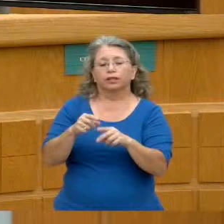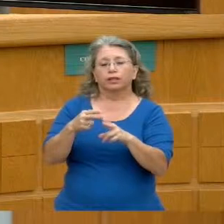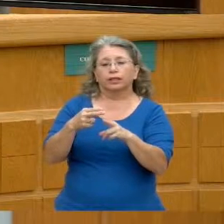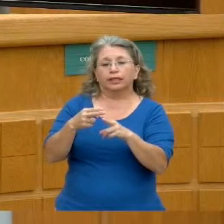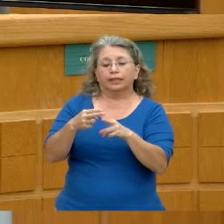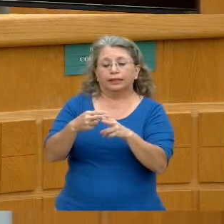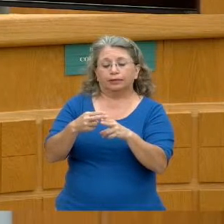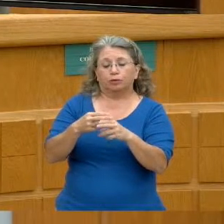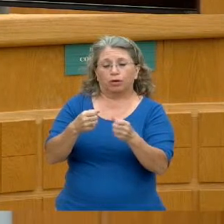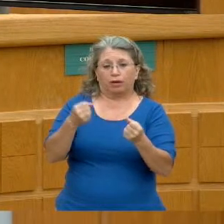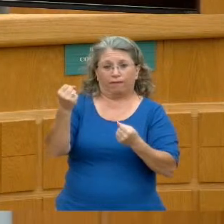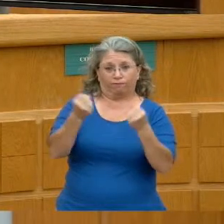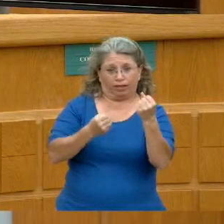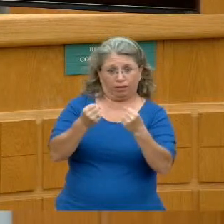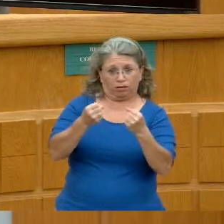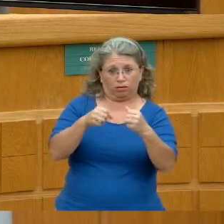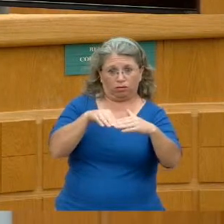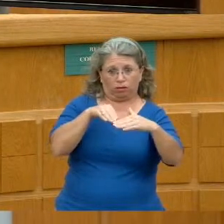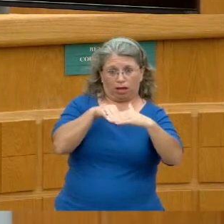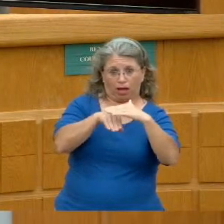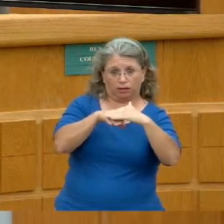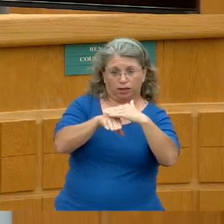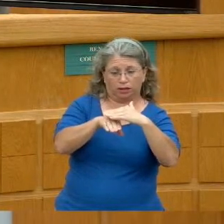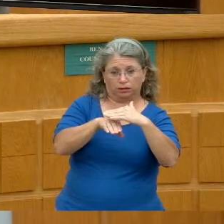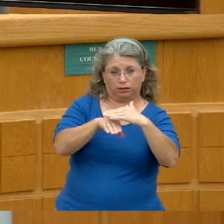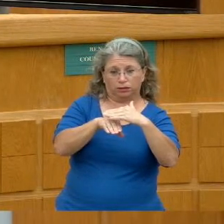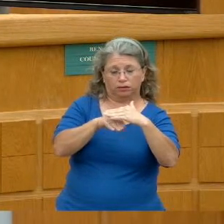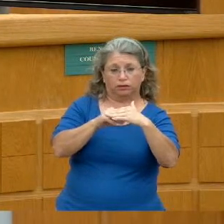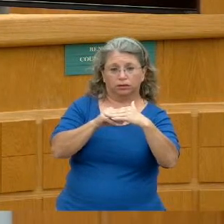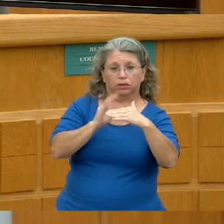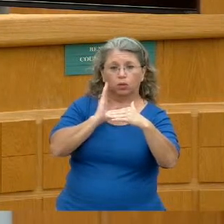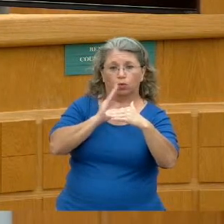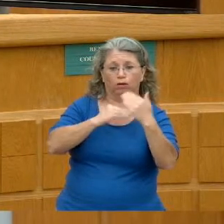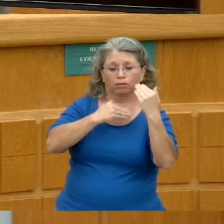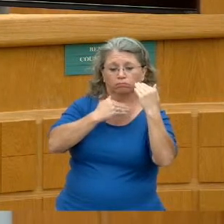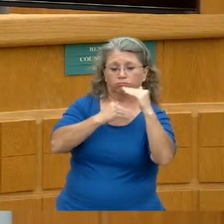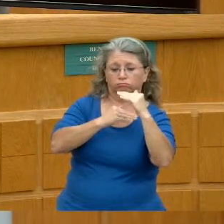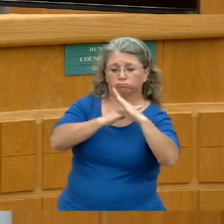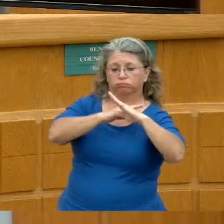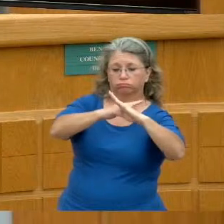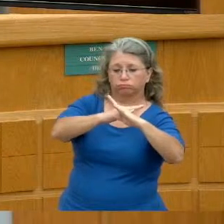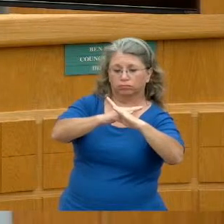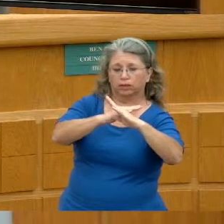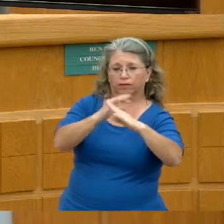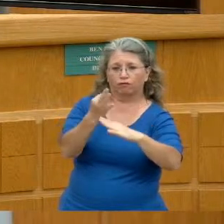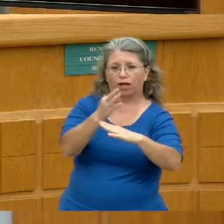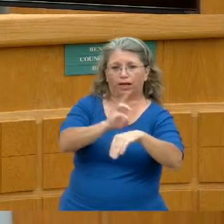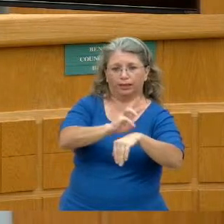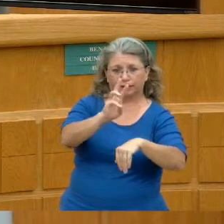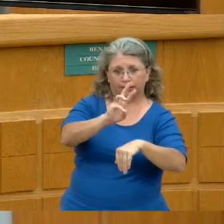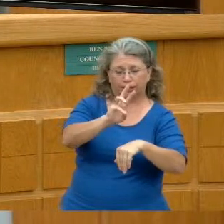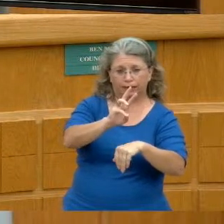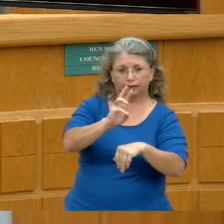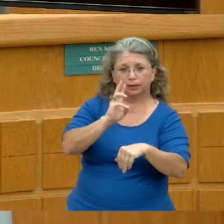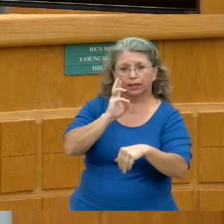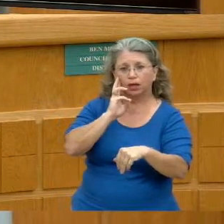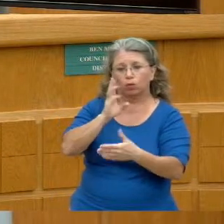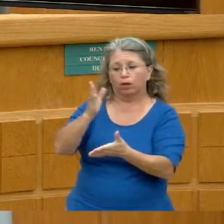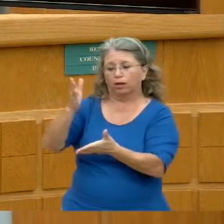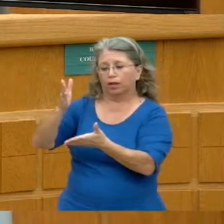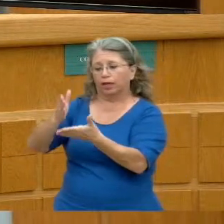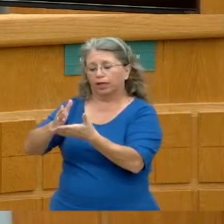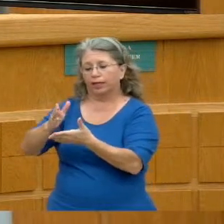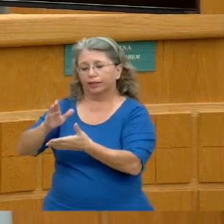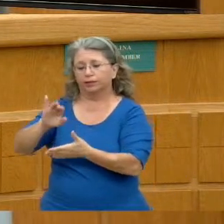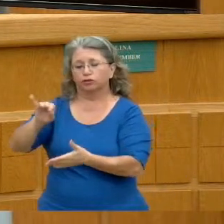vehicular access restriction will begin this Friday at 6 a.m. and it will end on Tuesday, the 7th of July at